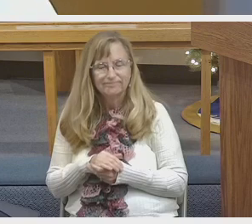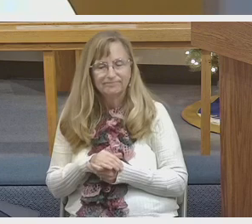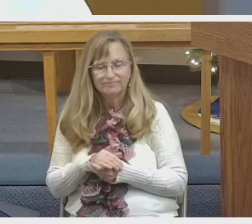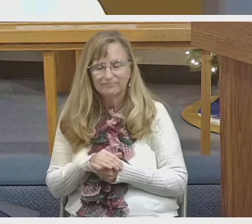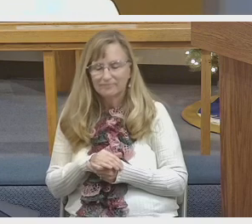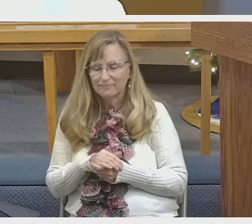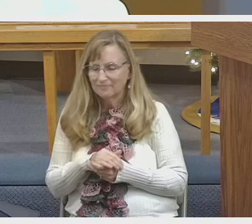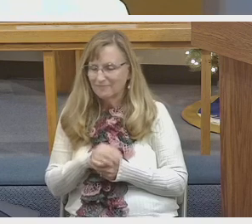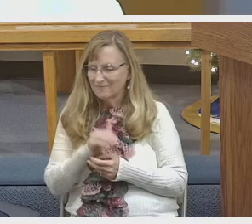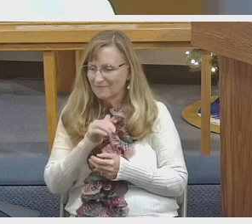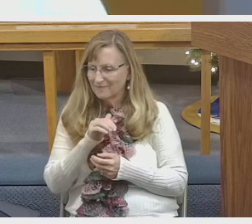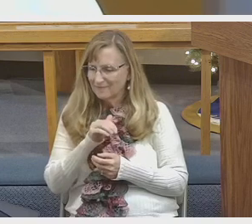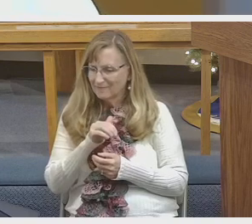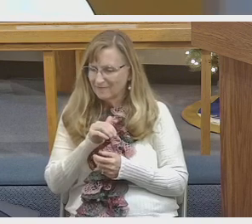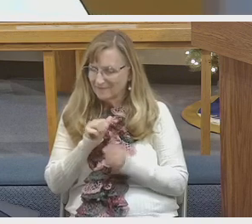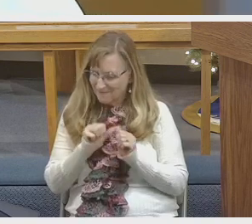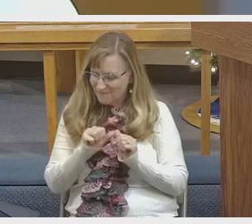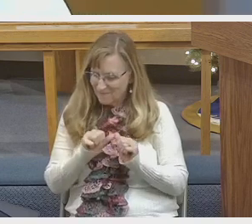Unfailing.